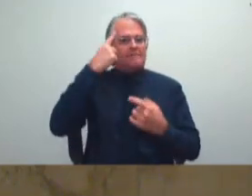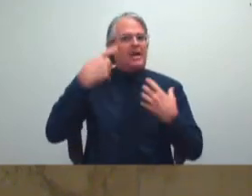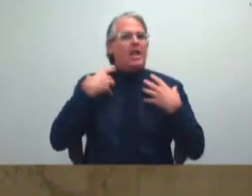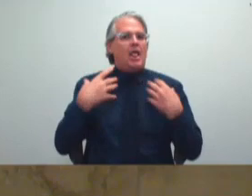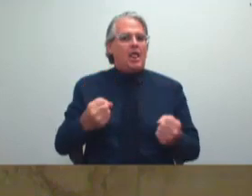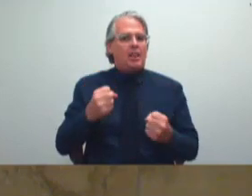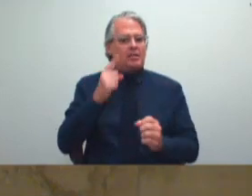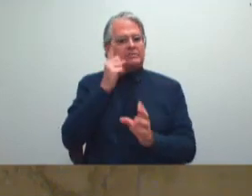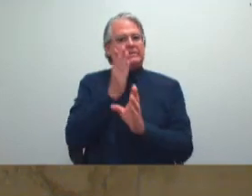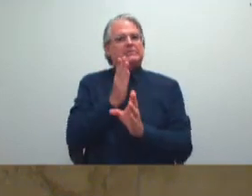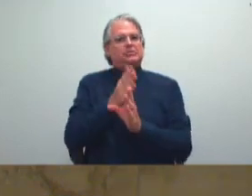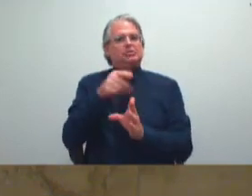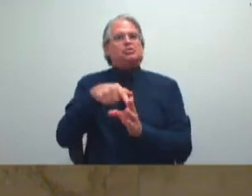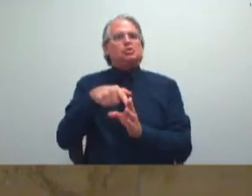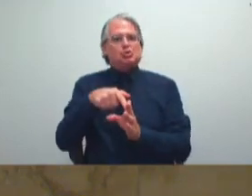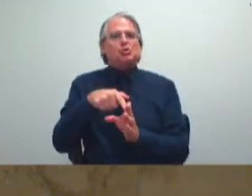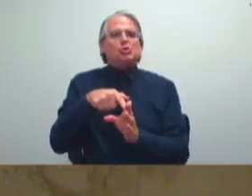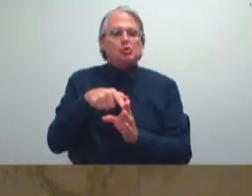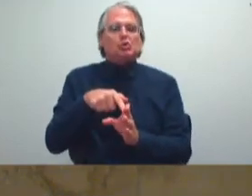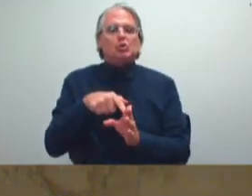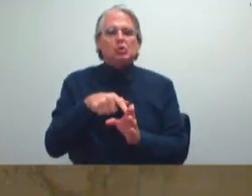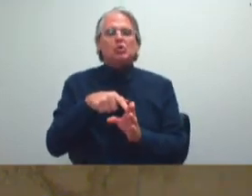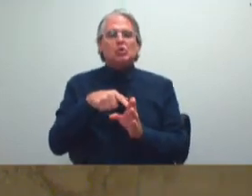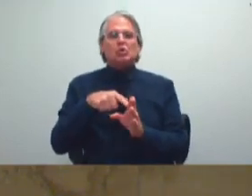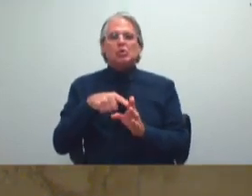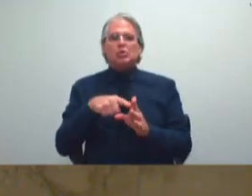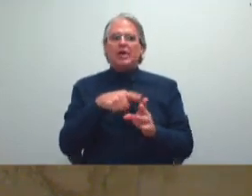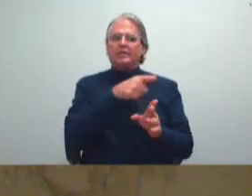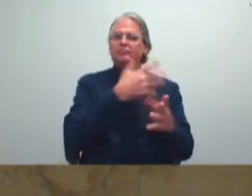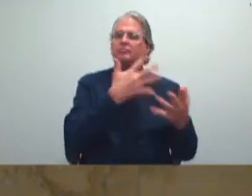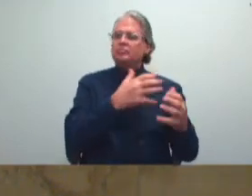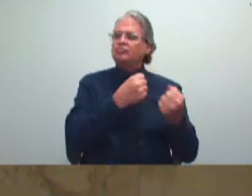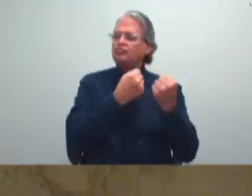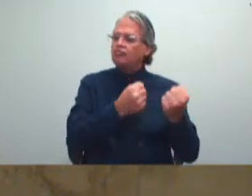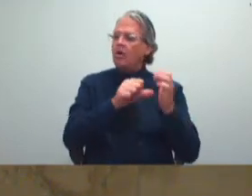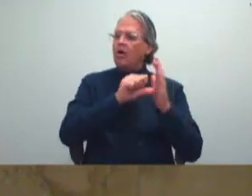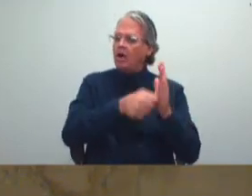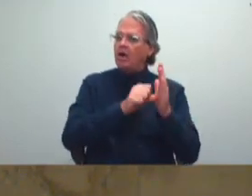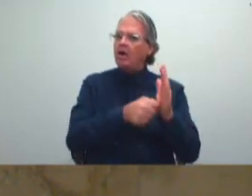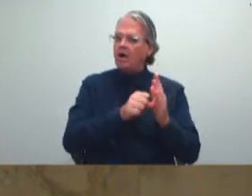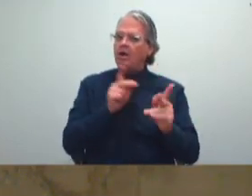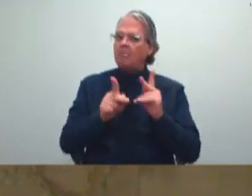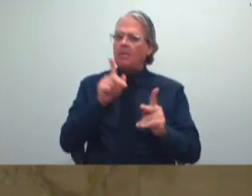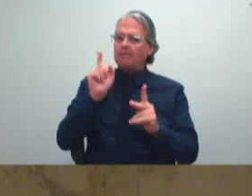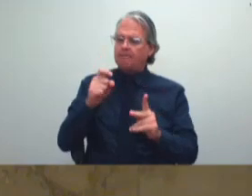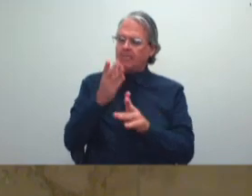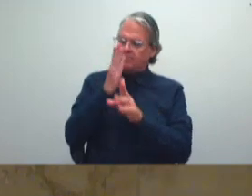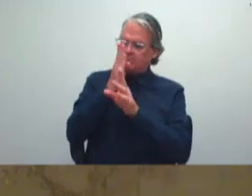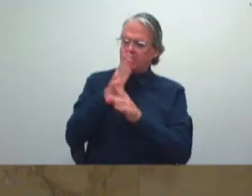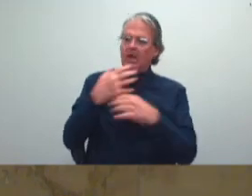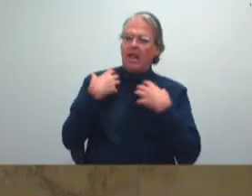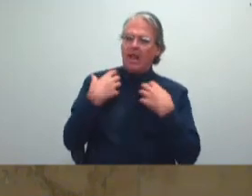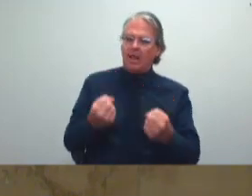so thank you for being such an incredible representative for the city of Sparks. You're amazing. I'd vote for you if I could.